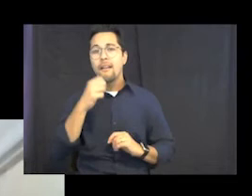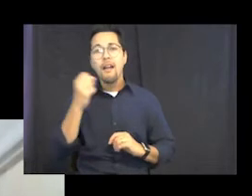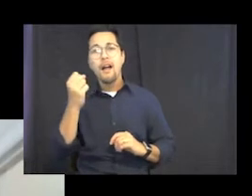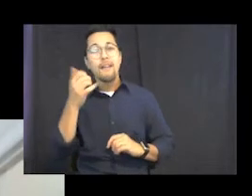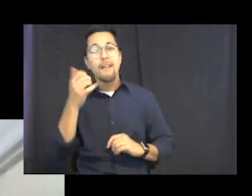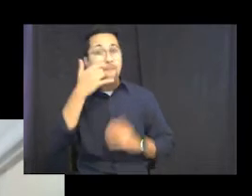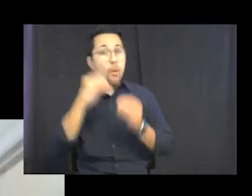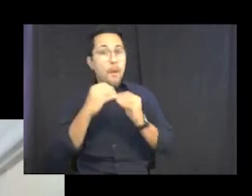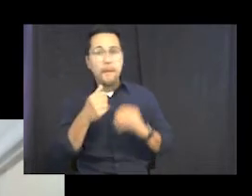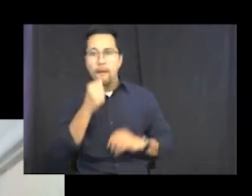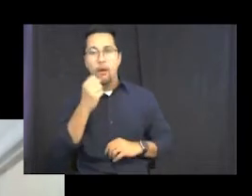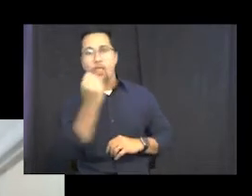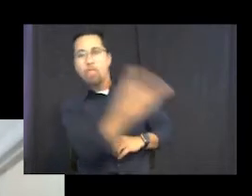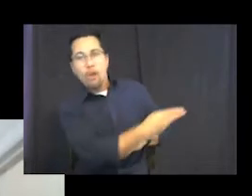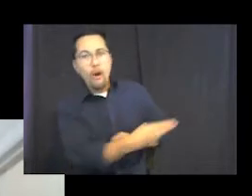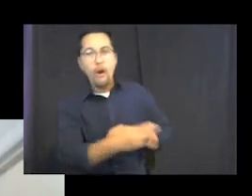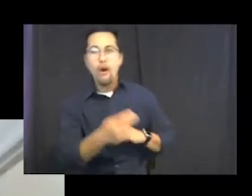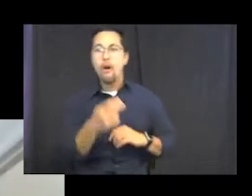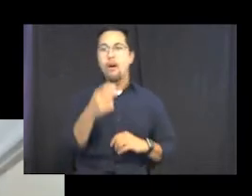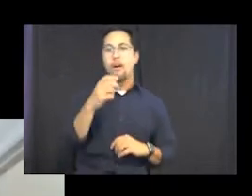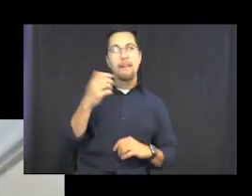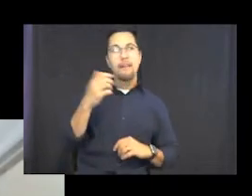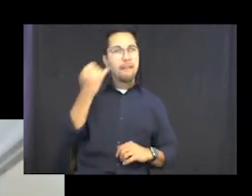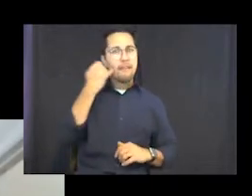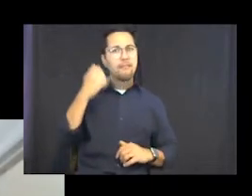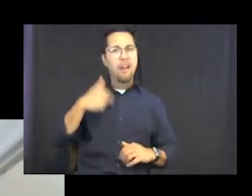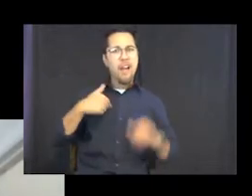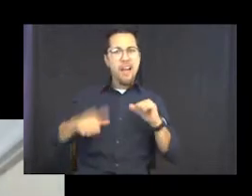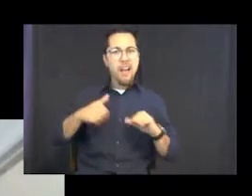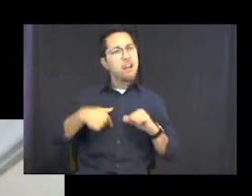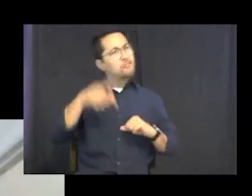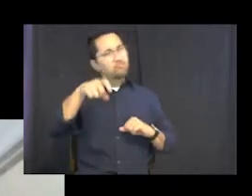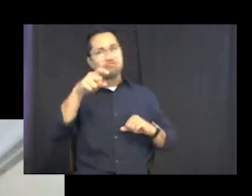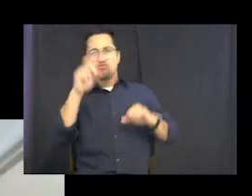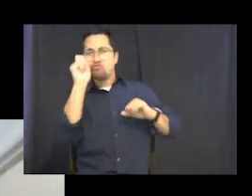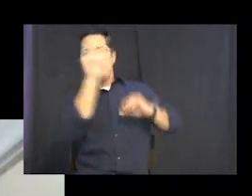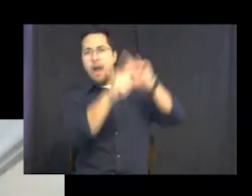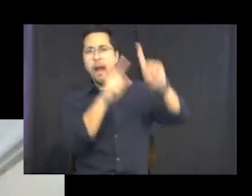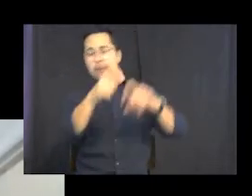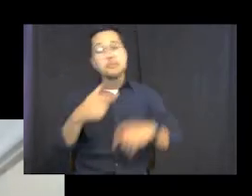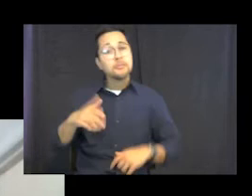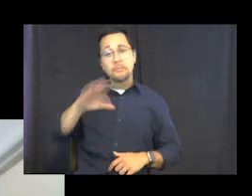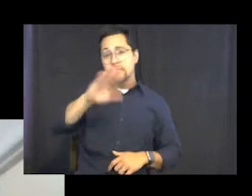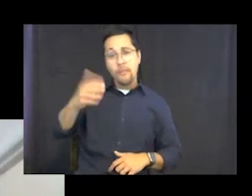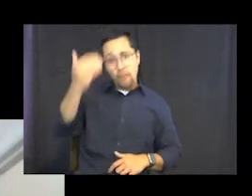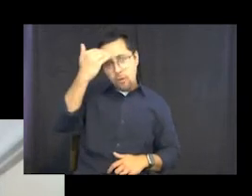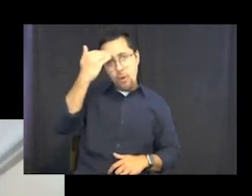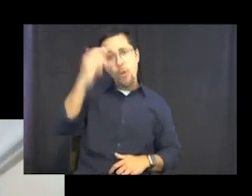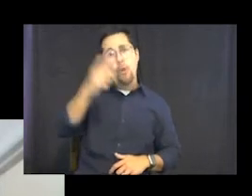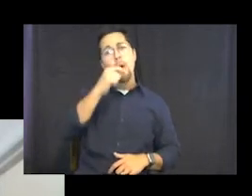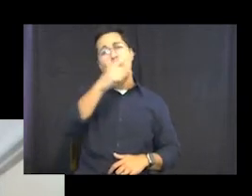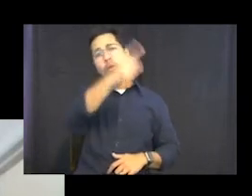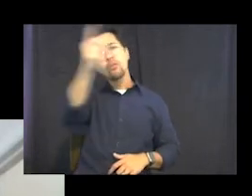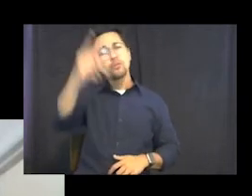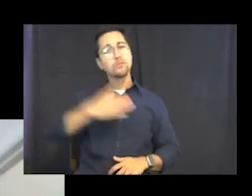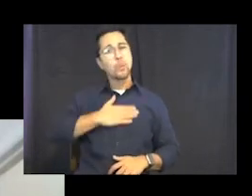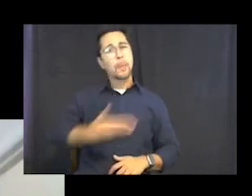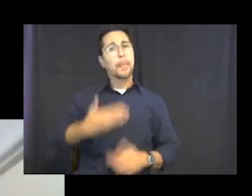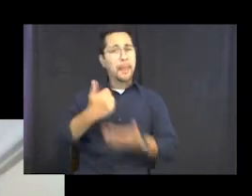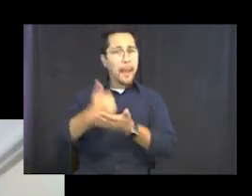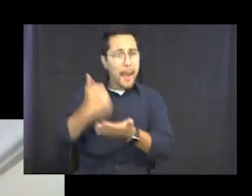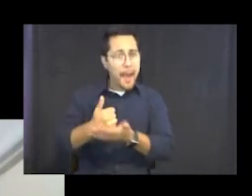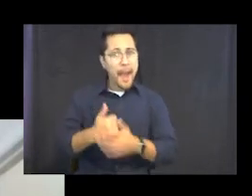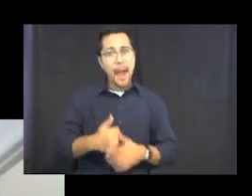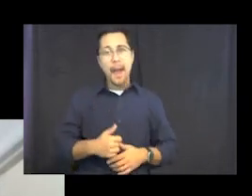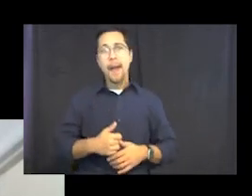a phone number and never being afraid to ask a question. You never know who's willing to help and who may be helped by